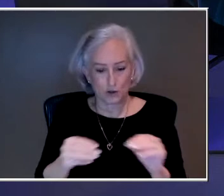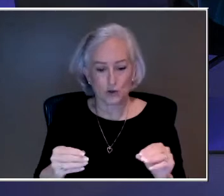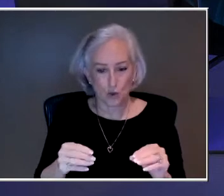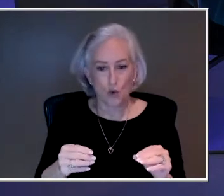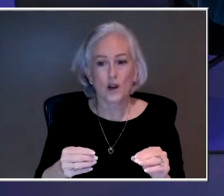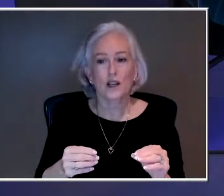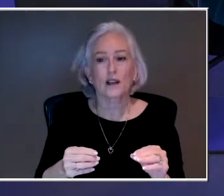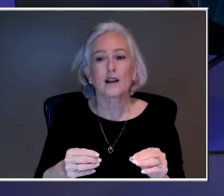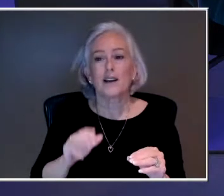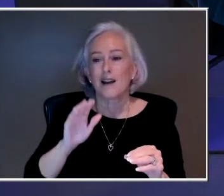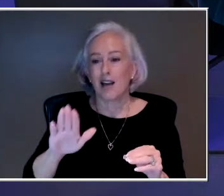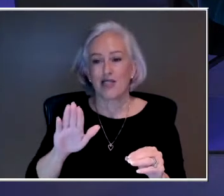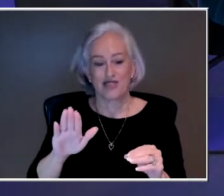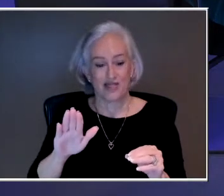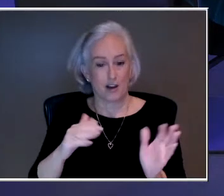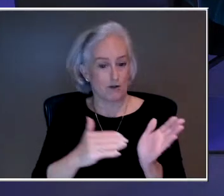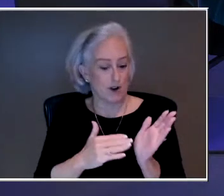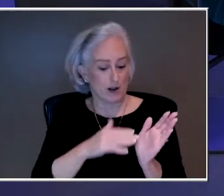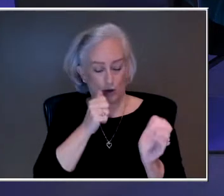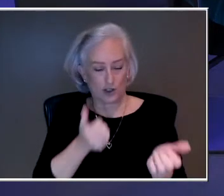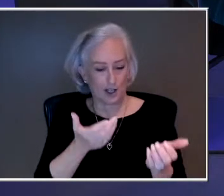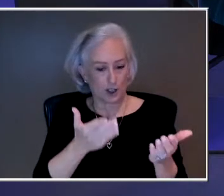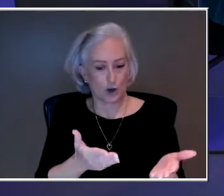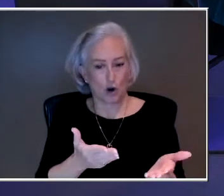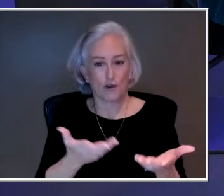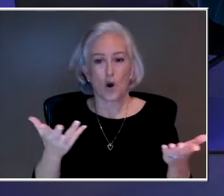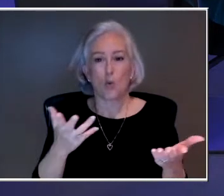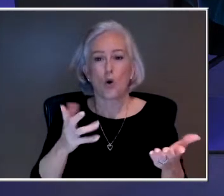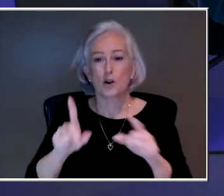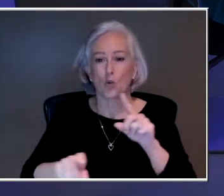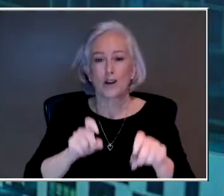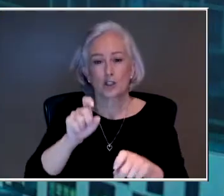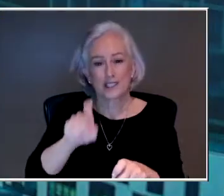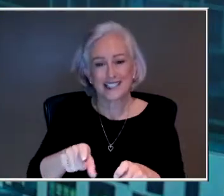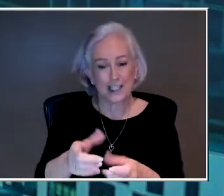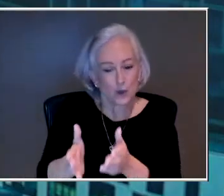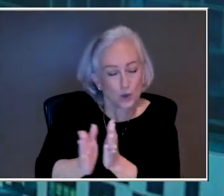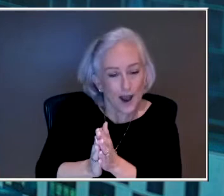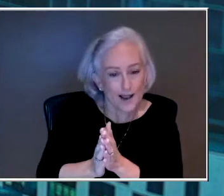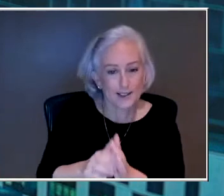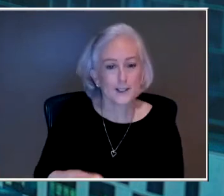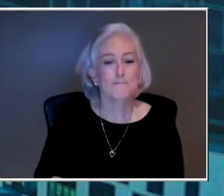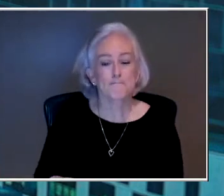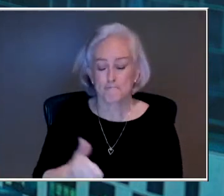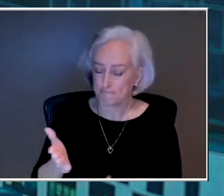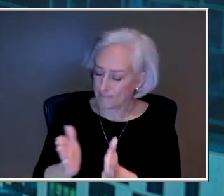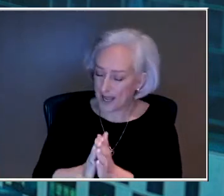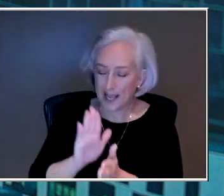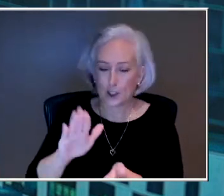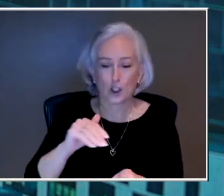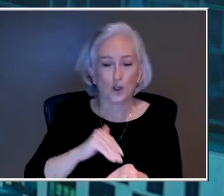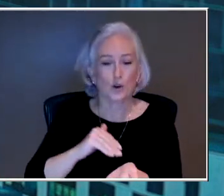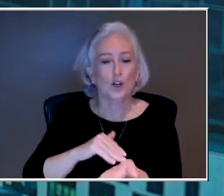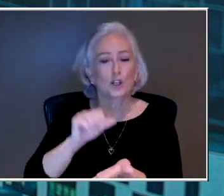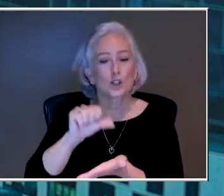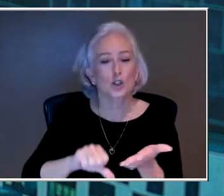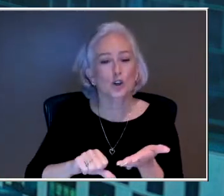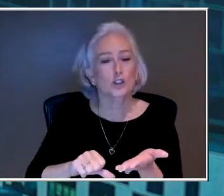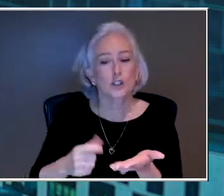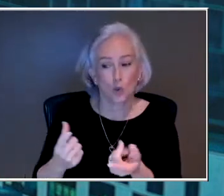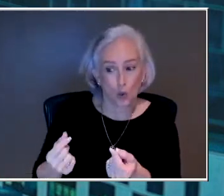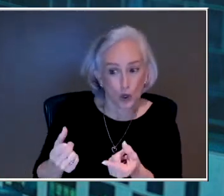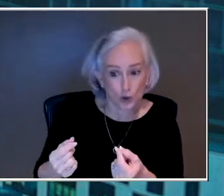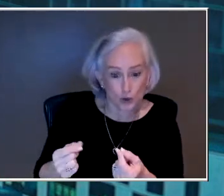don't offer this, what kind of questions should they be asking? I think just asking your surgeon, you know, what are you going to be doing? Are you doing lymph